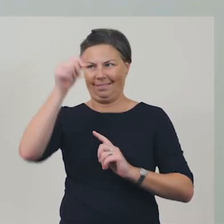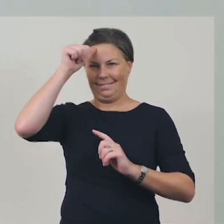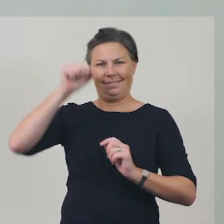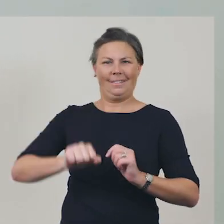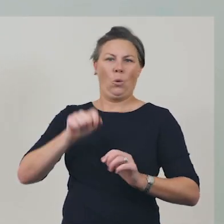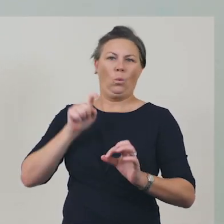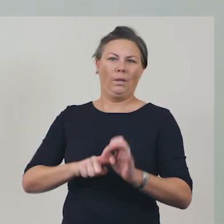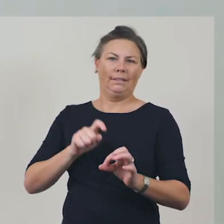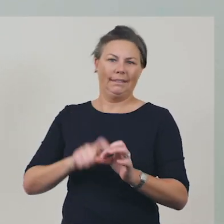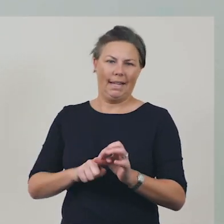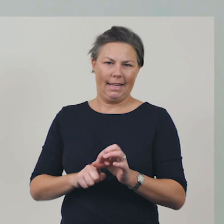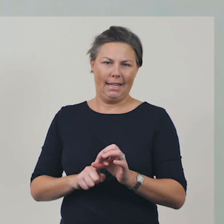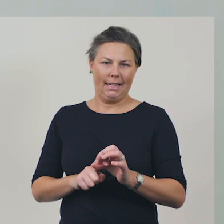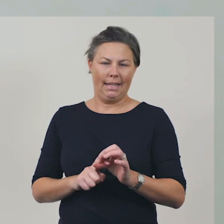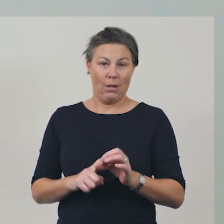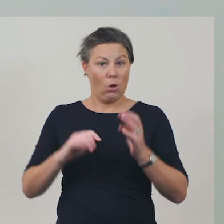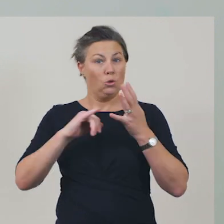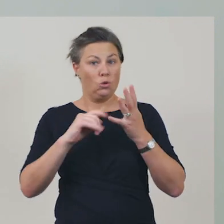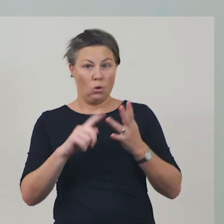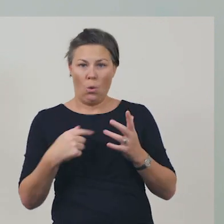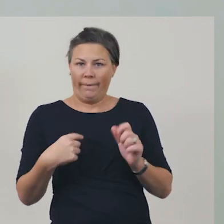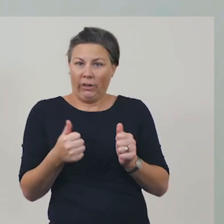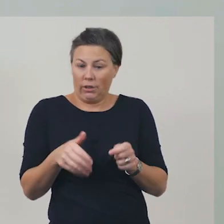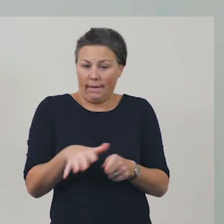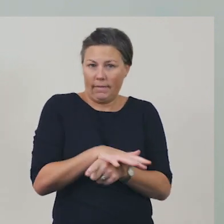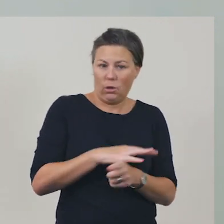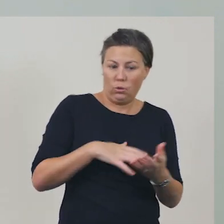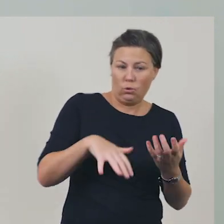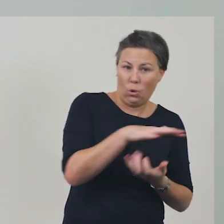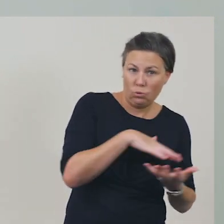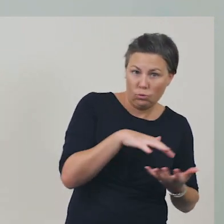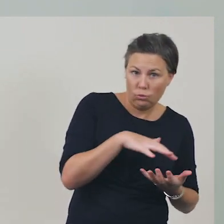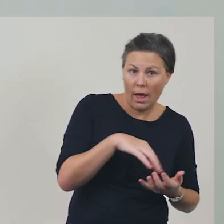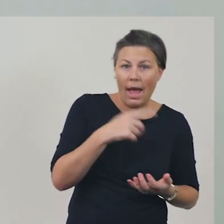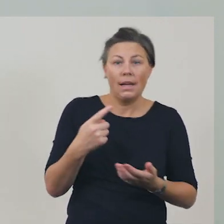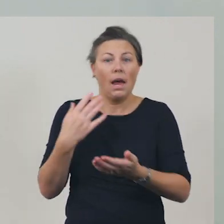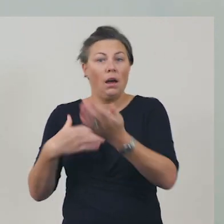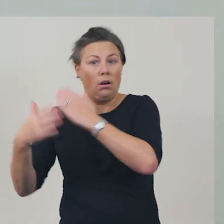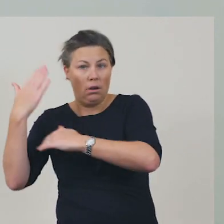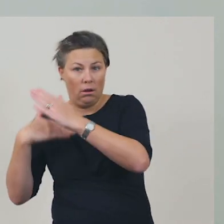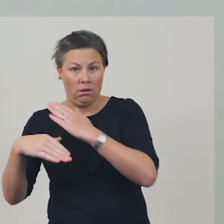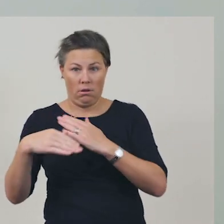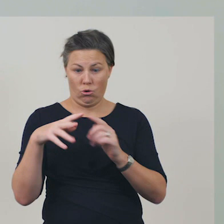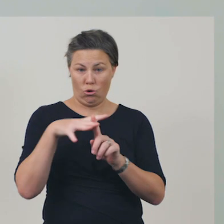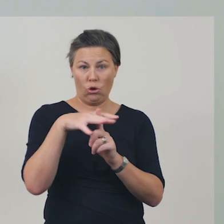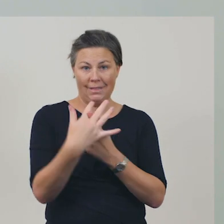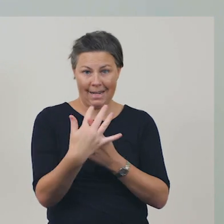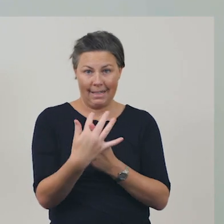author uses language to convey information about the social and historical context of the